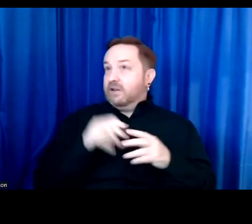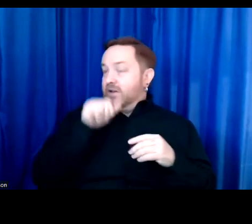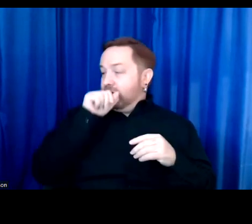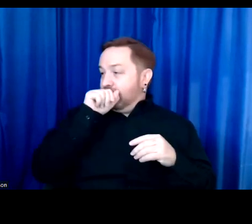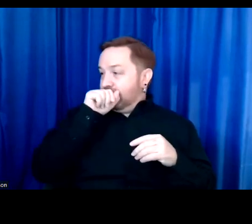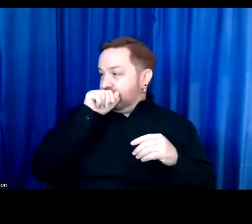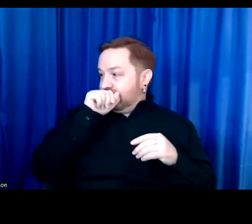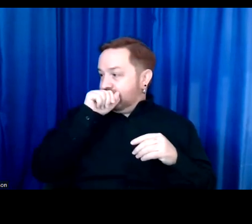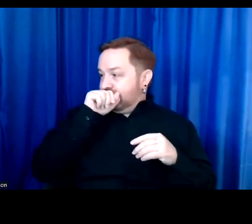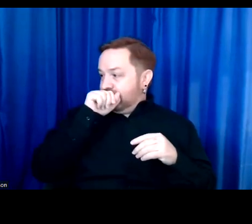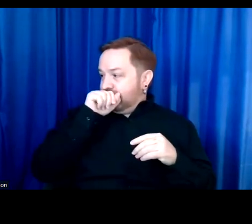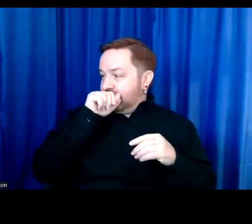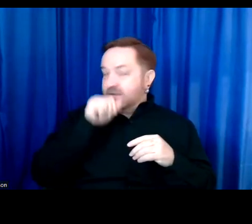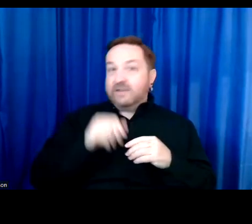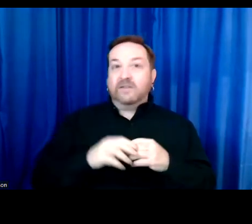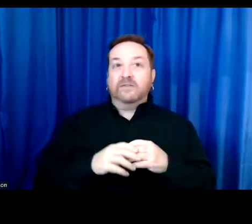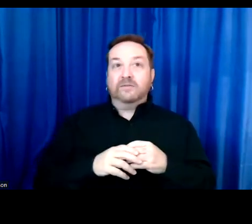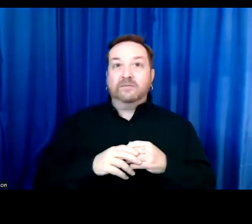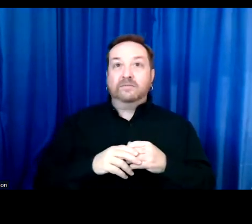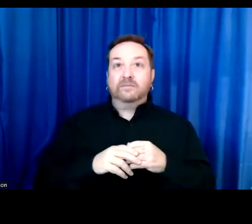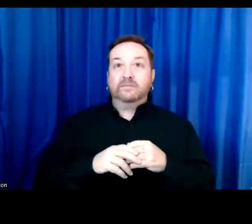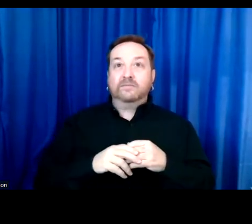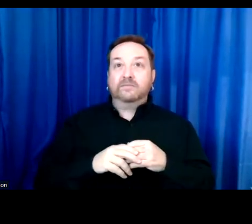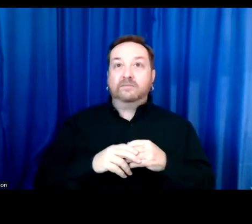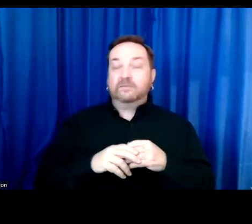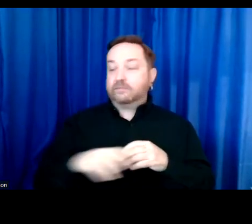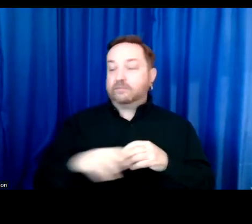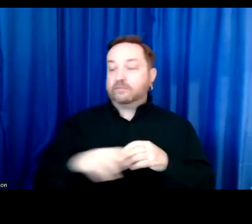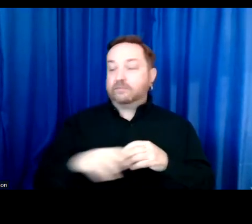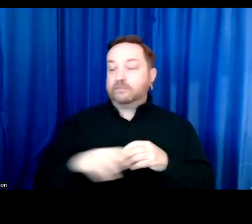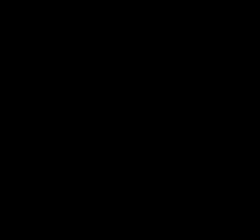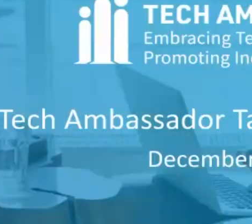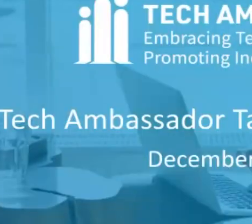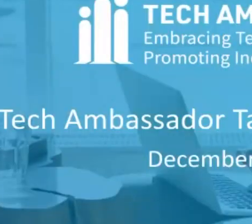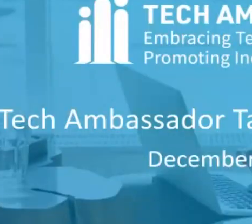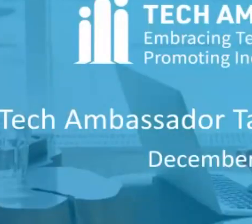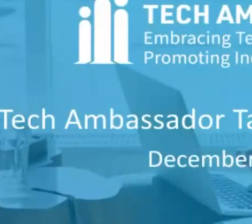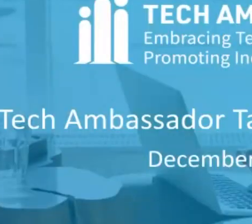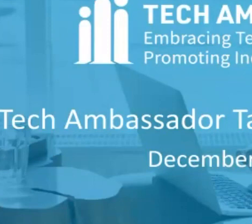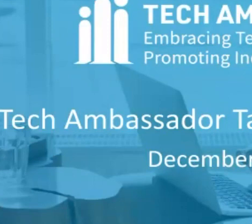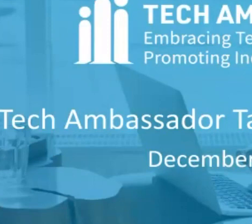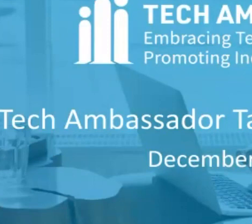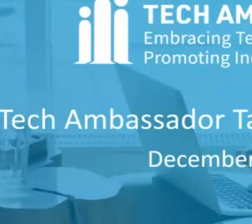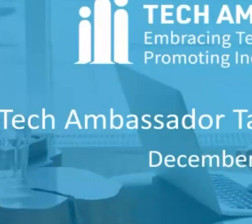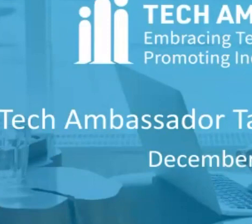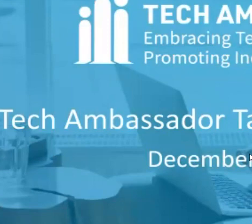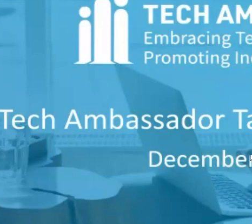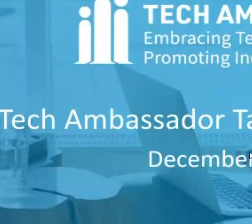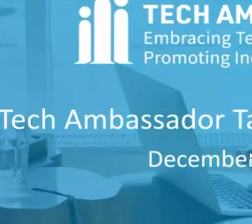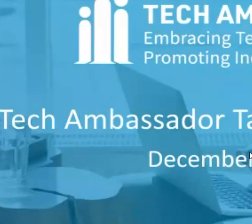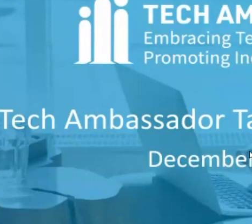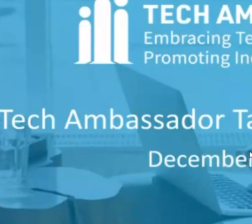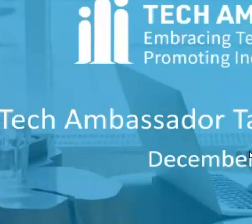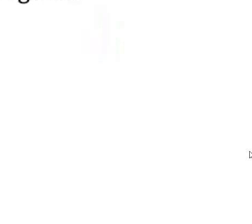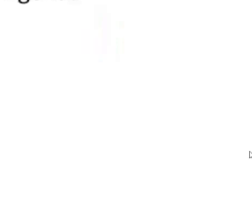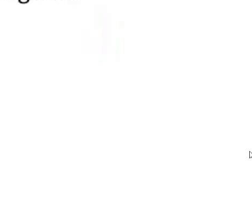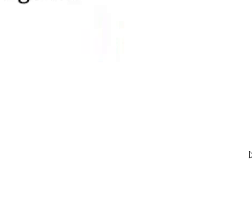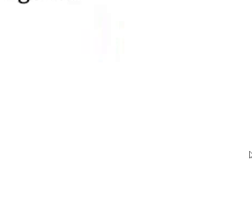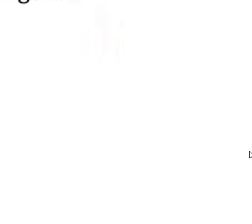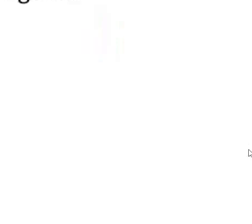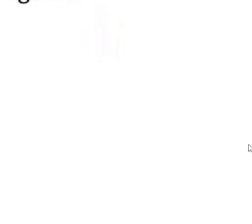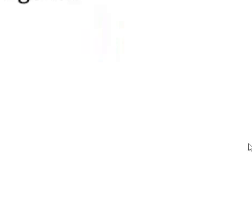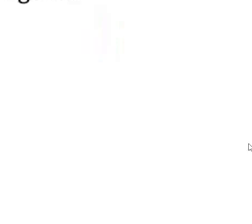All right, so I'll share my screen here for this. Okay, tech gift